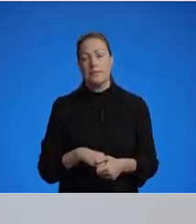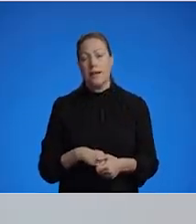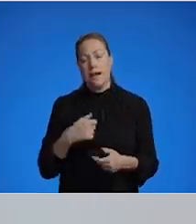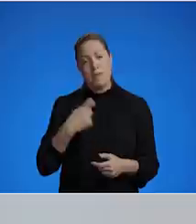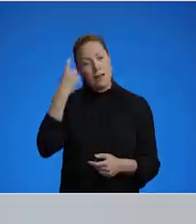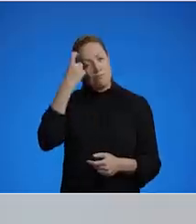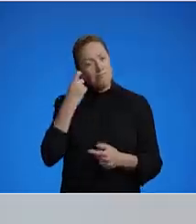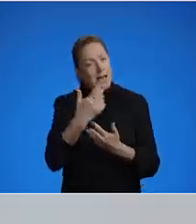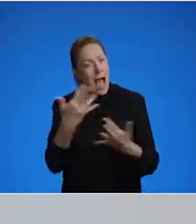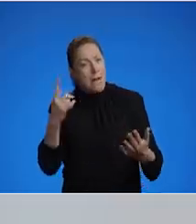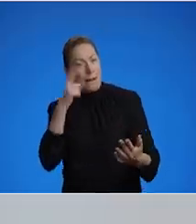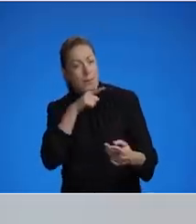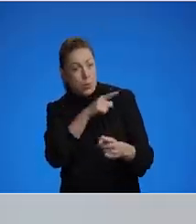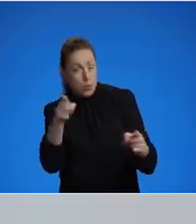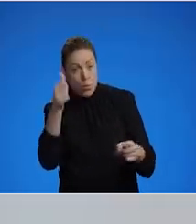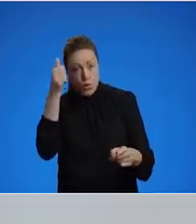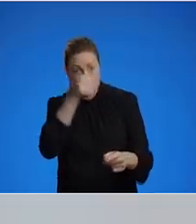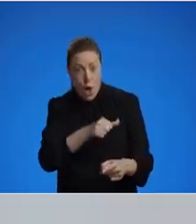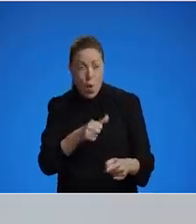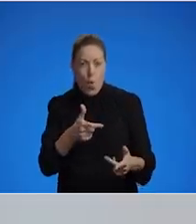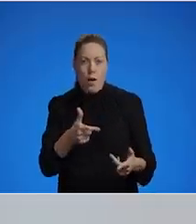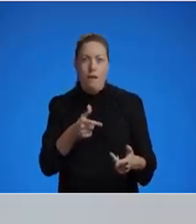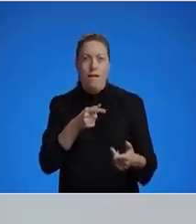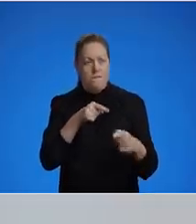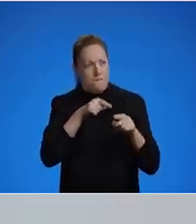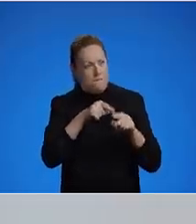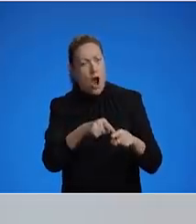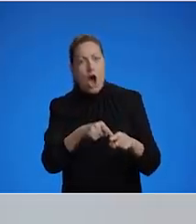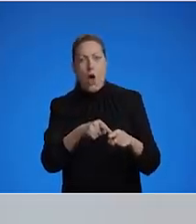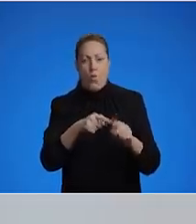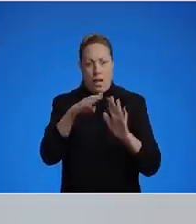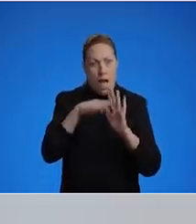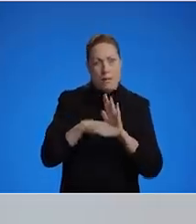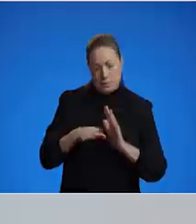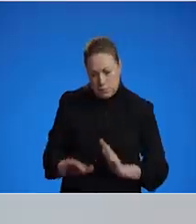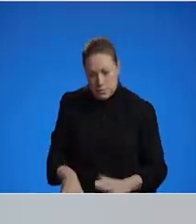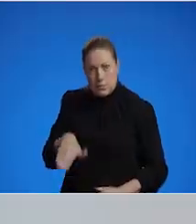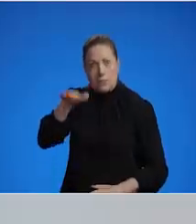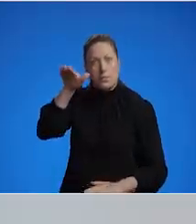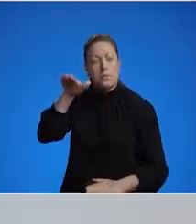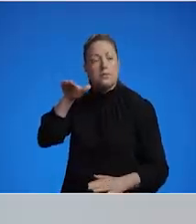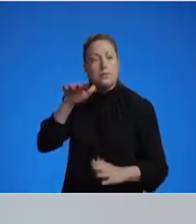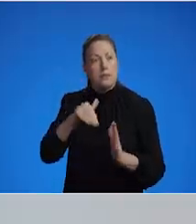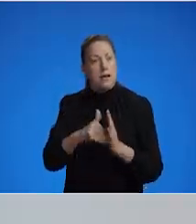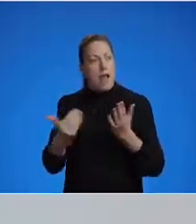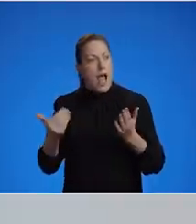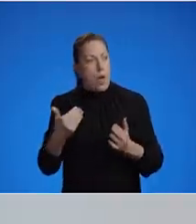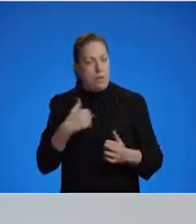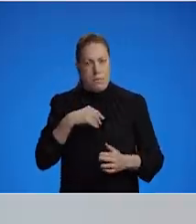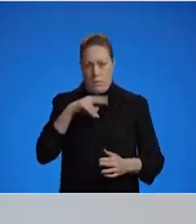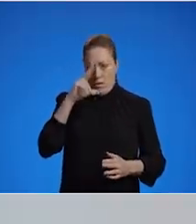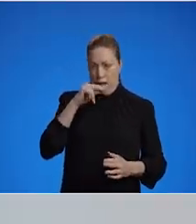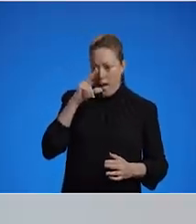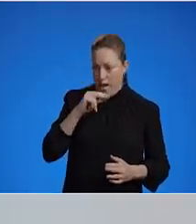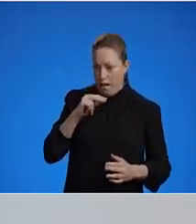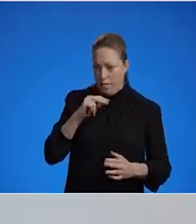And I just ask you, How many people do you know Who have kept their commandments Fully from their